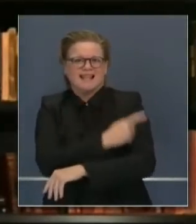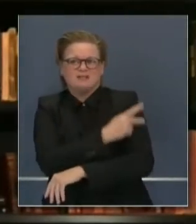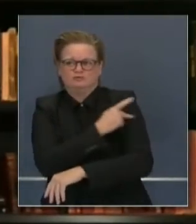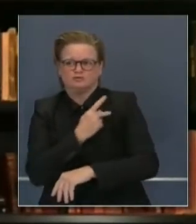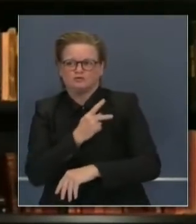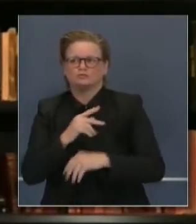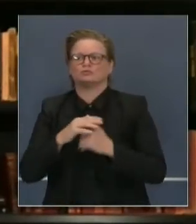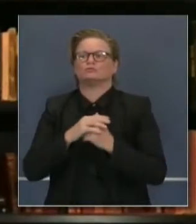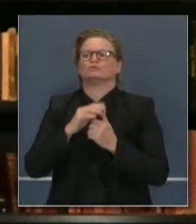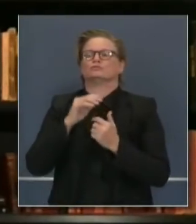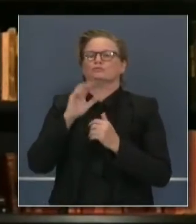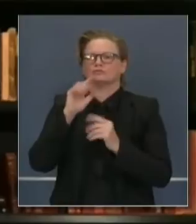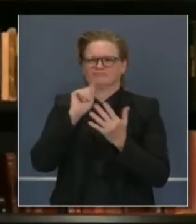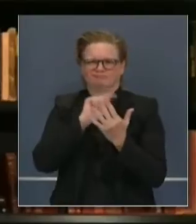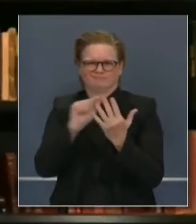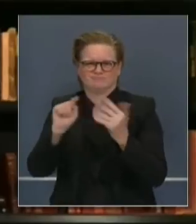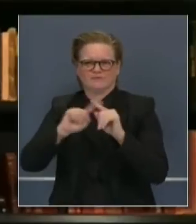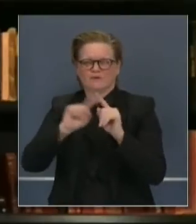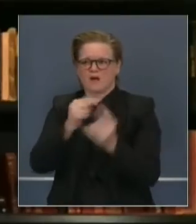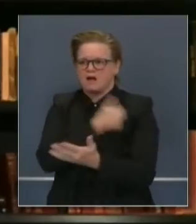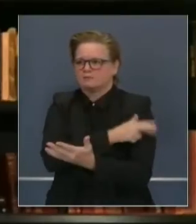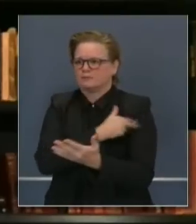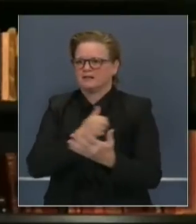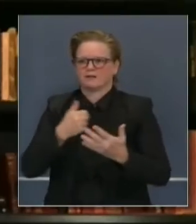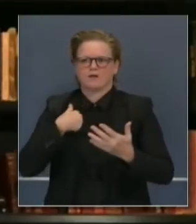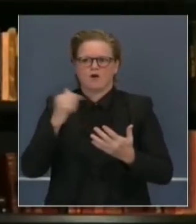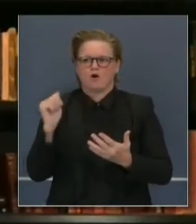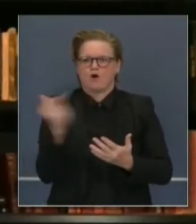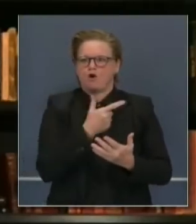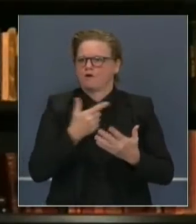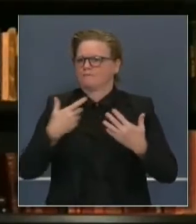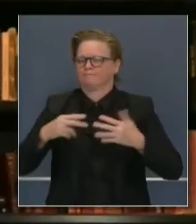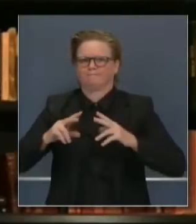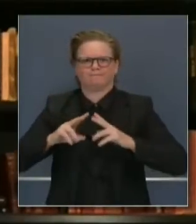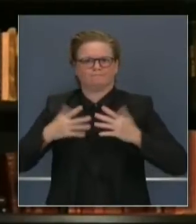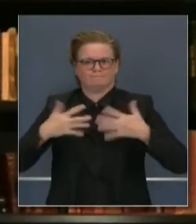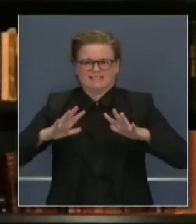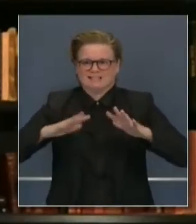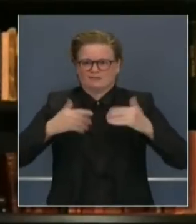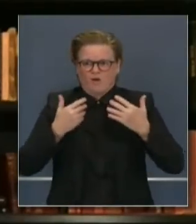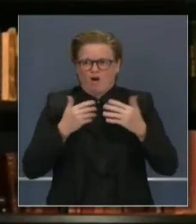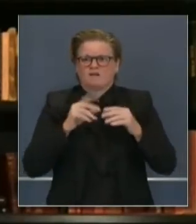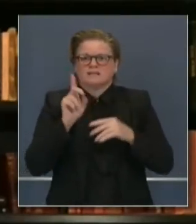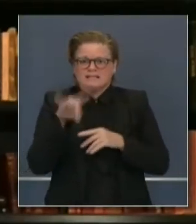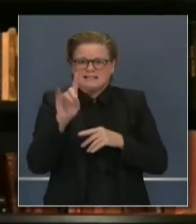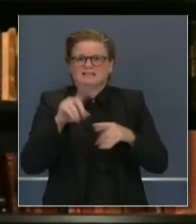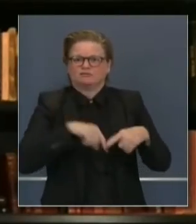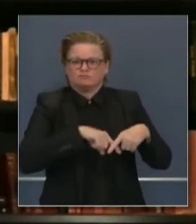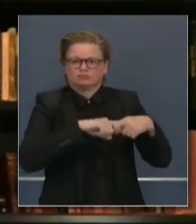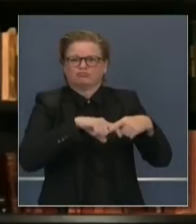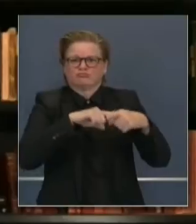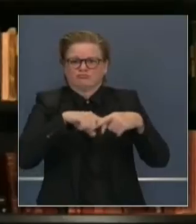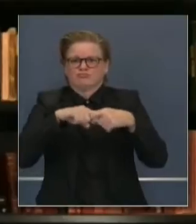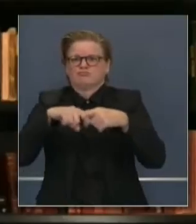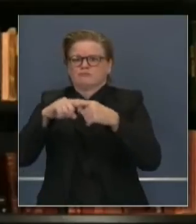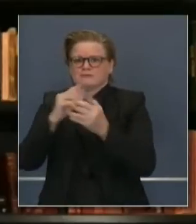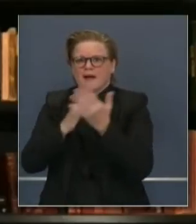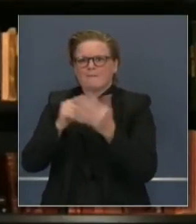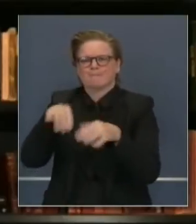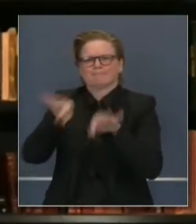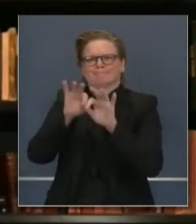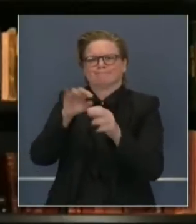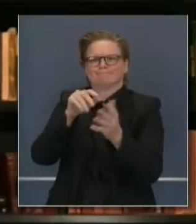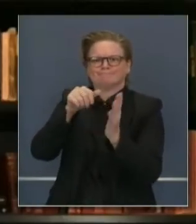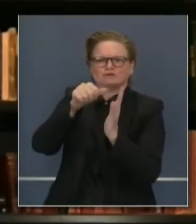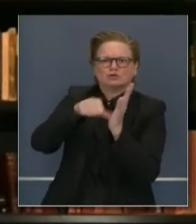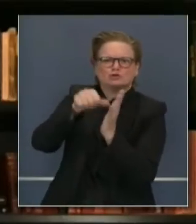down the state. They are already proactively suspending surgeries, elective surgeries, and the like, based upon conditions